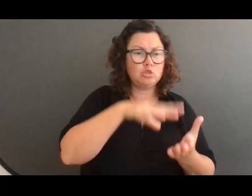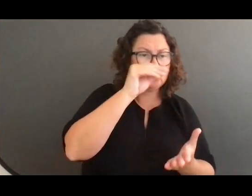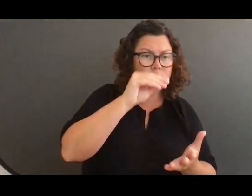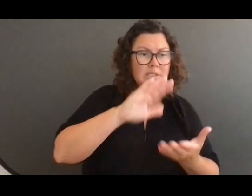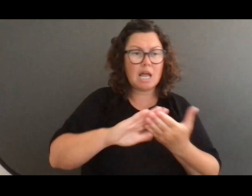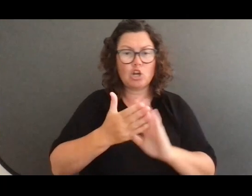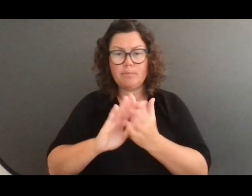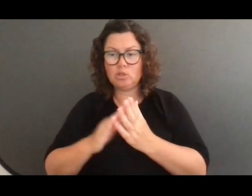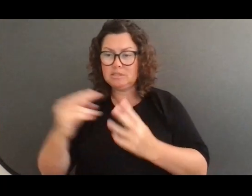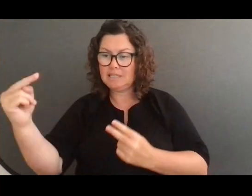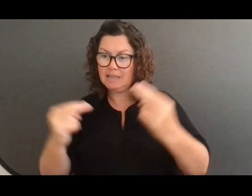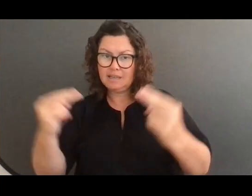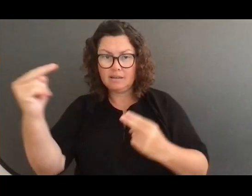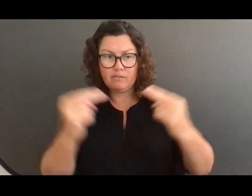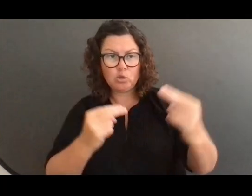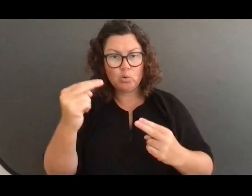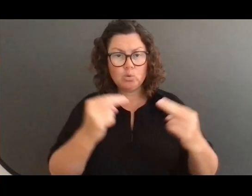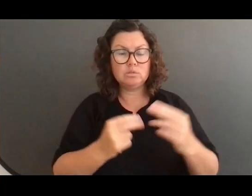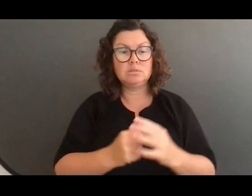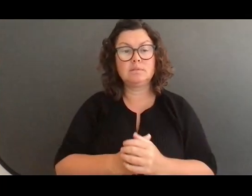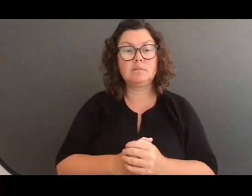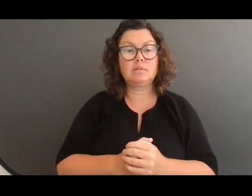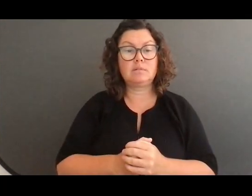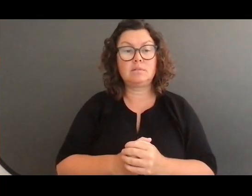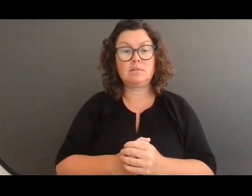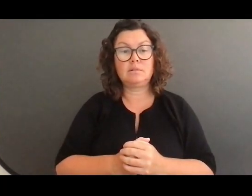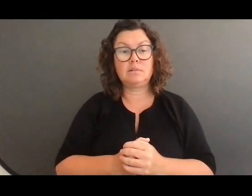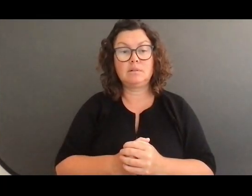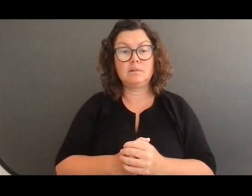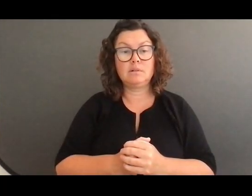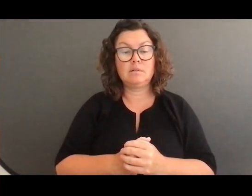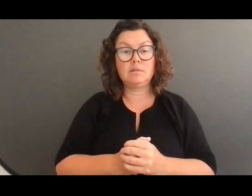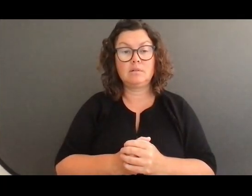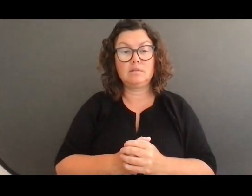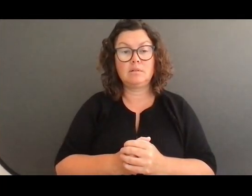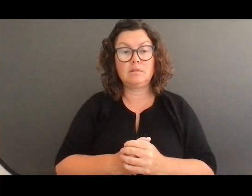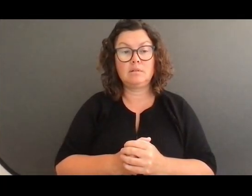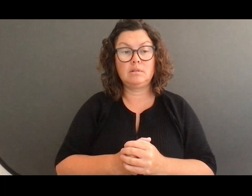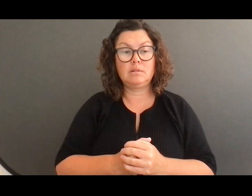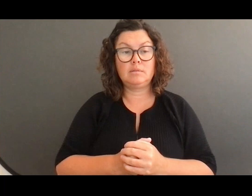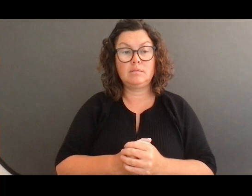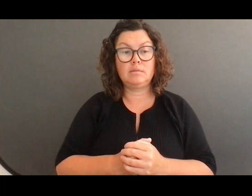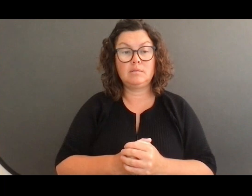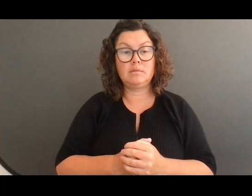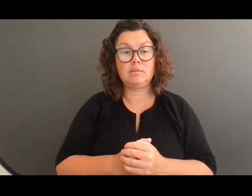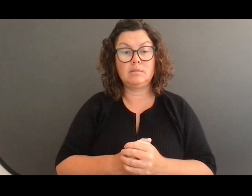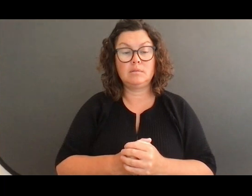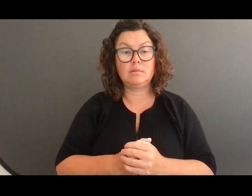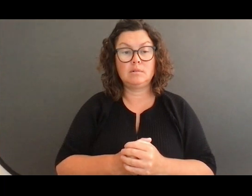the Māori world, as Pākehā Europeans in Aotearoa. So firstly, what did the survey tell us?